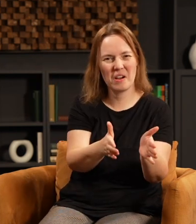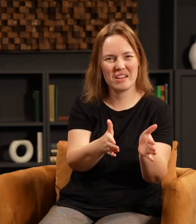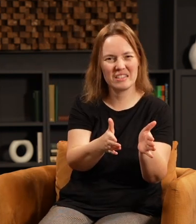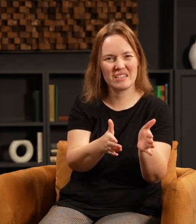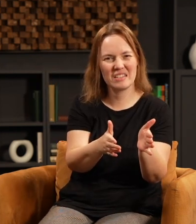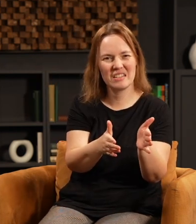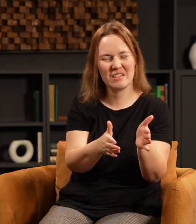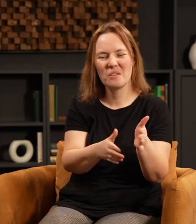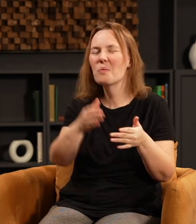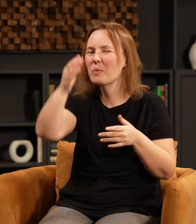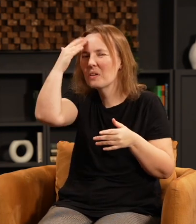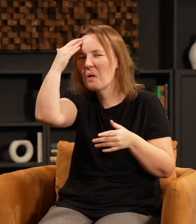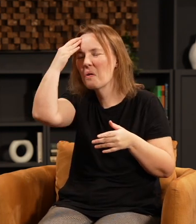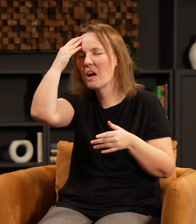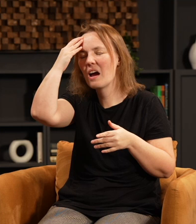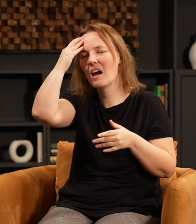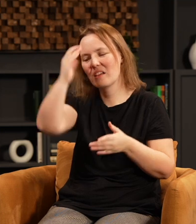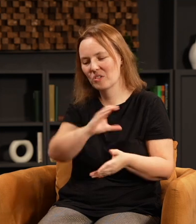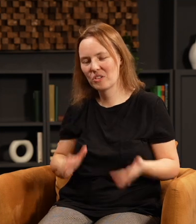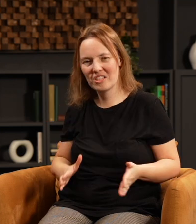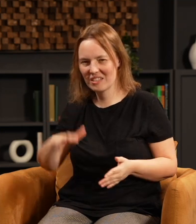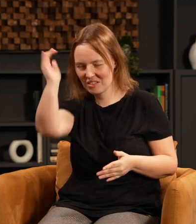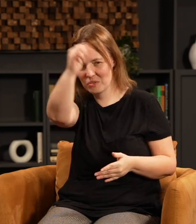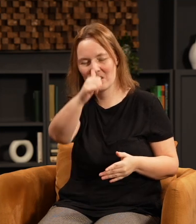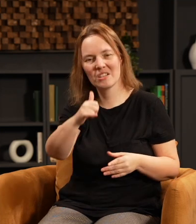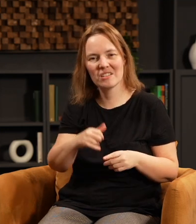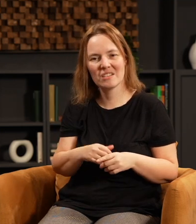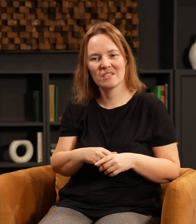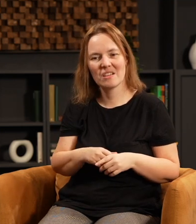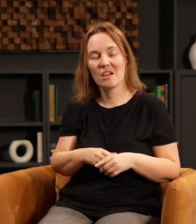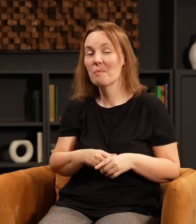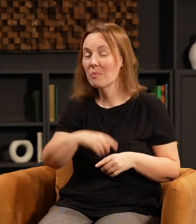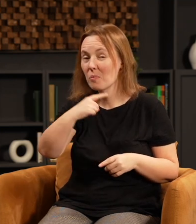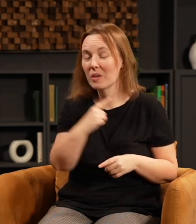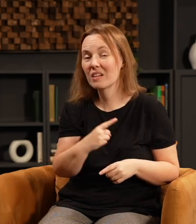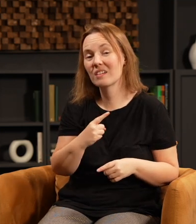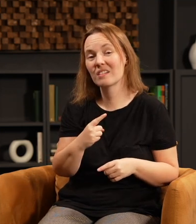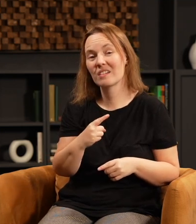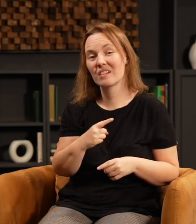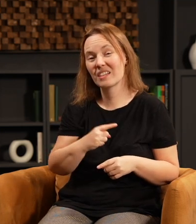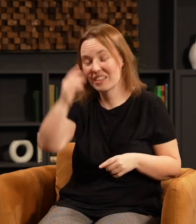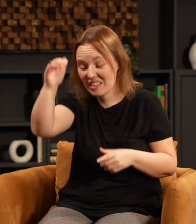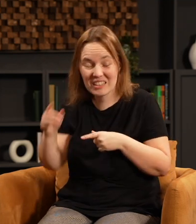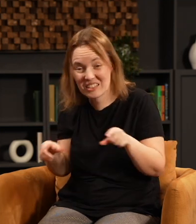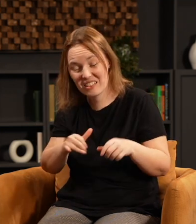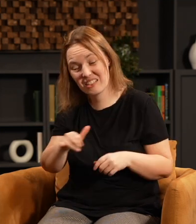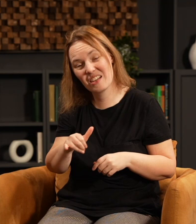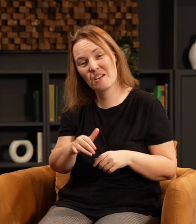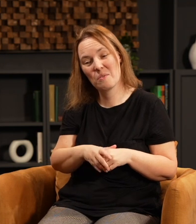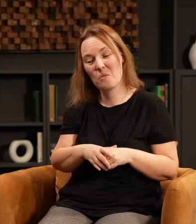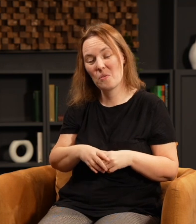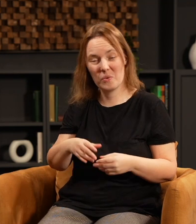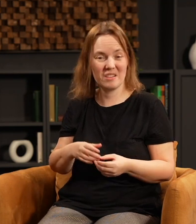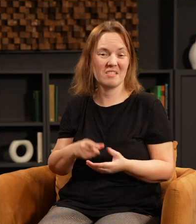realize as Christians that's foolishness. But I think we need to understand as Christians that we can be just as naive when we address issues in our